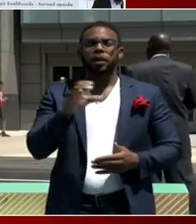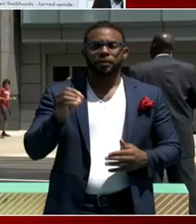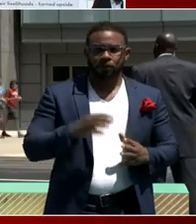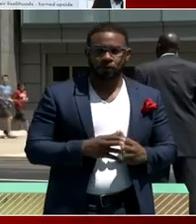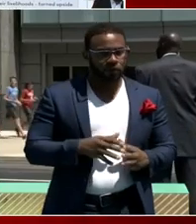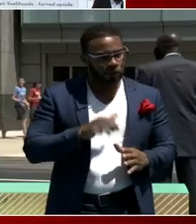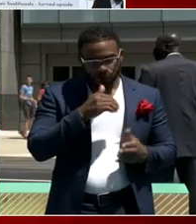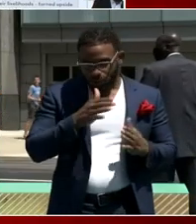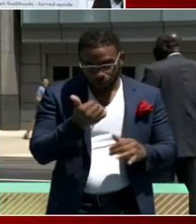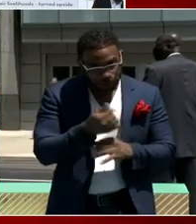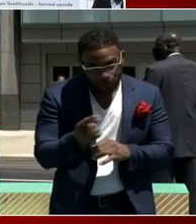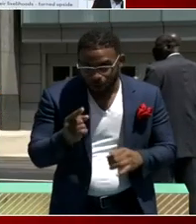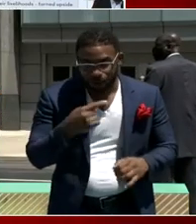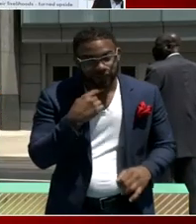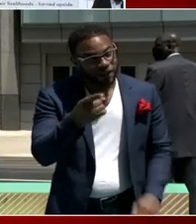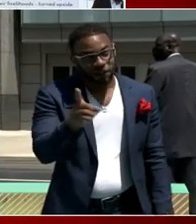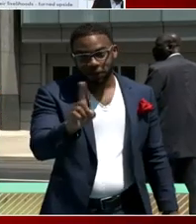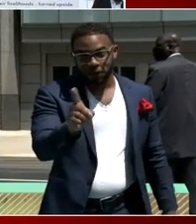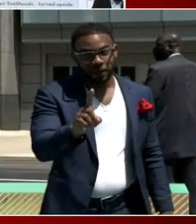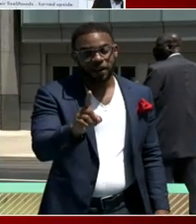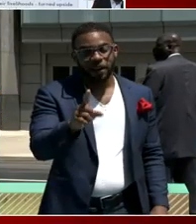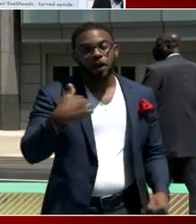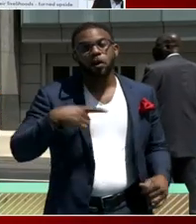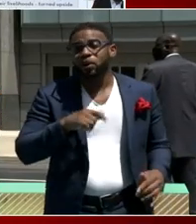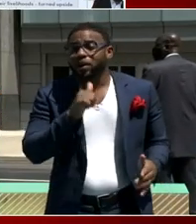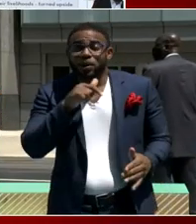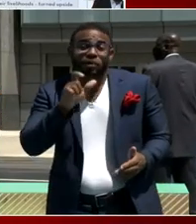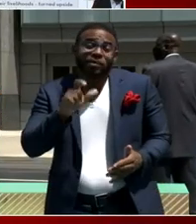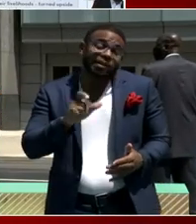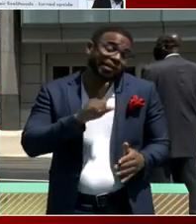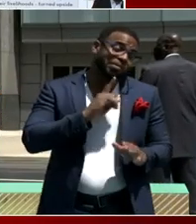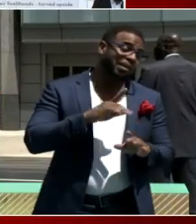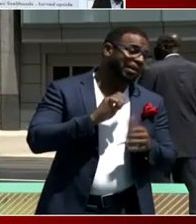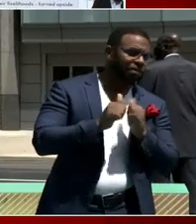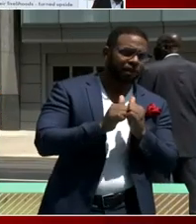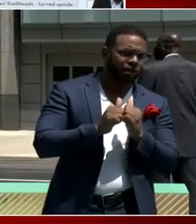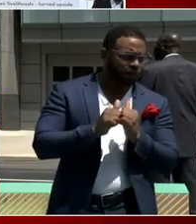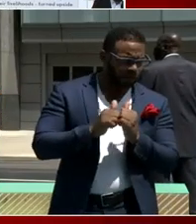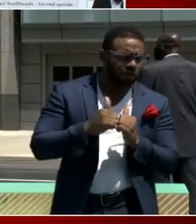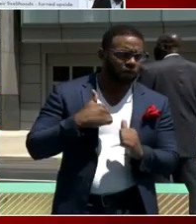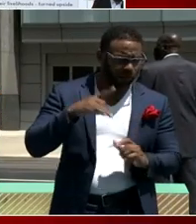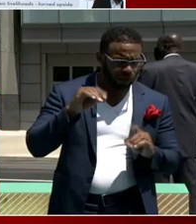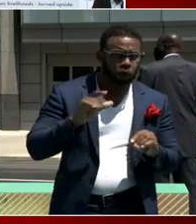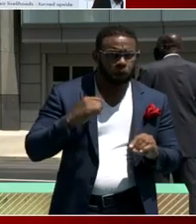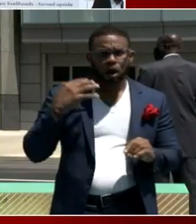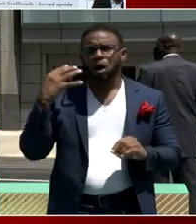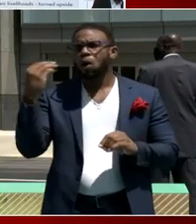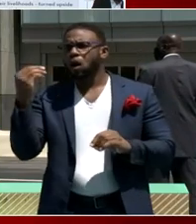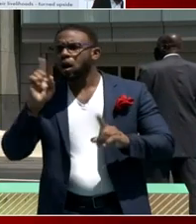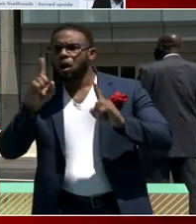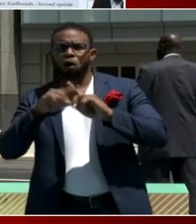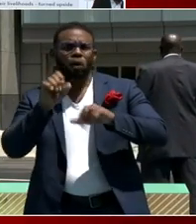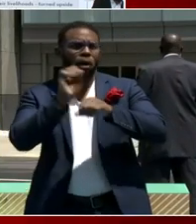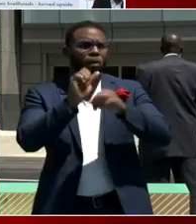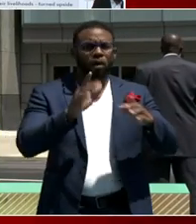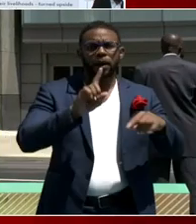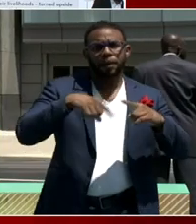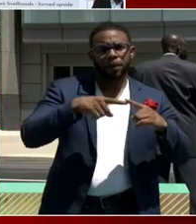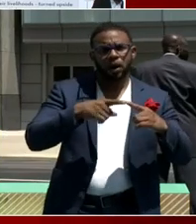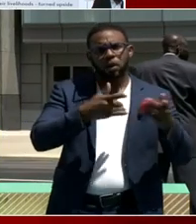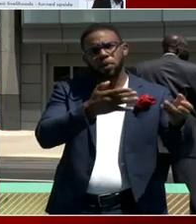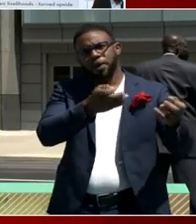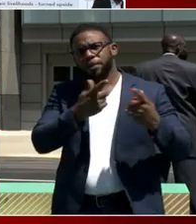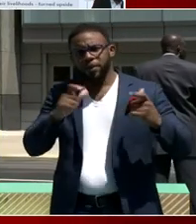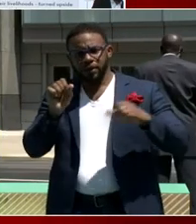companies. And don't let anybody tell you that we don't need to be competitive when we're going out to talk to employers about